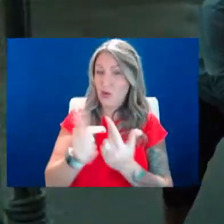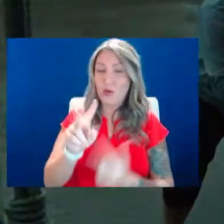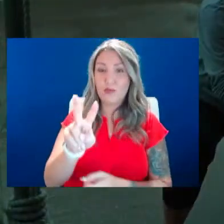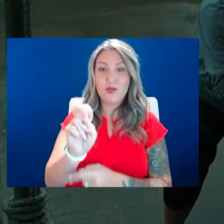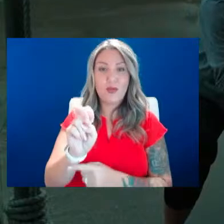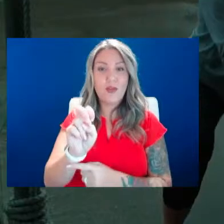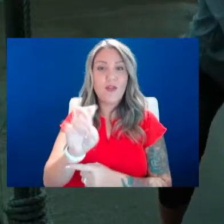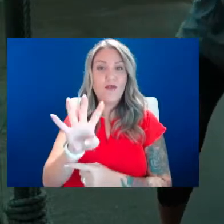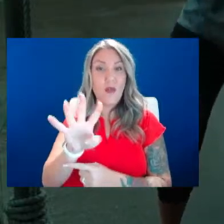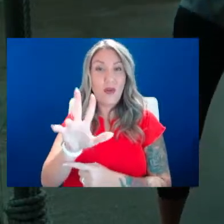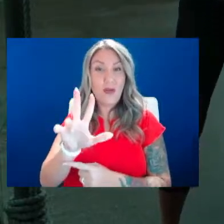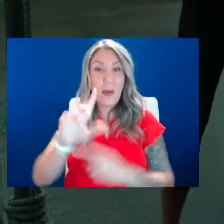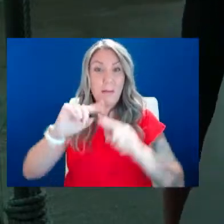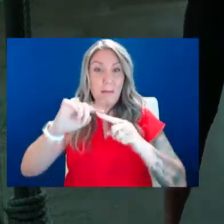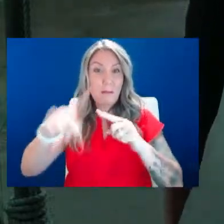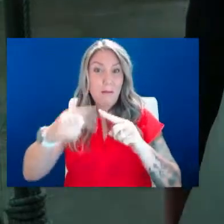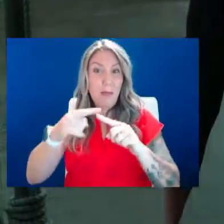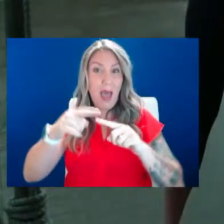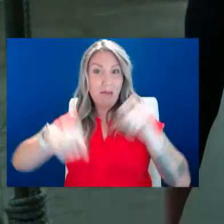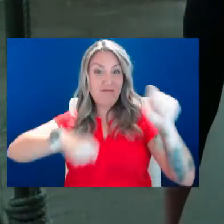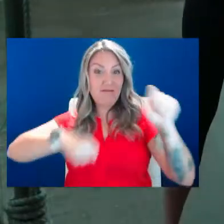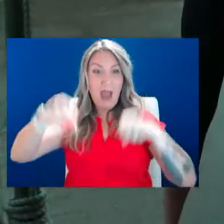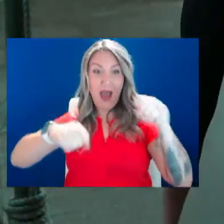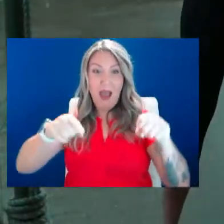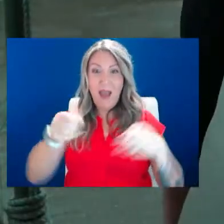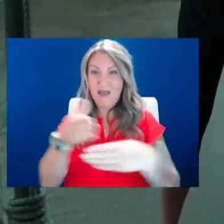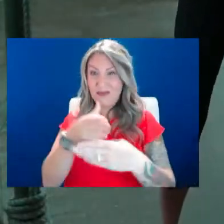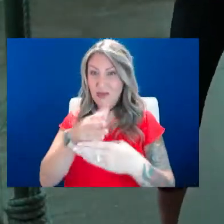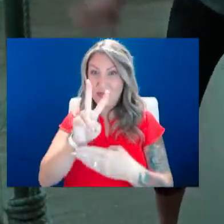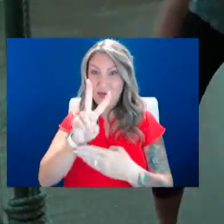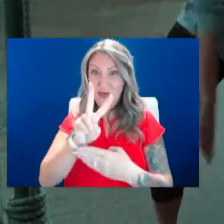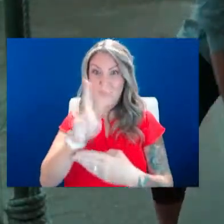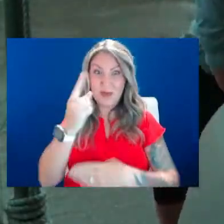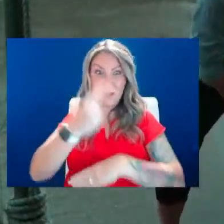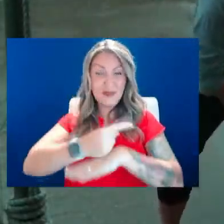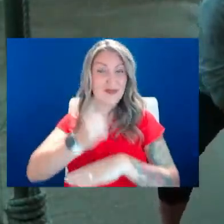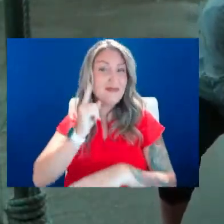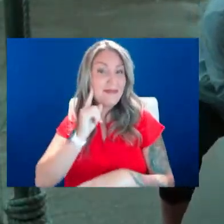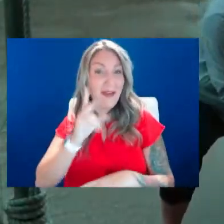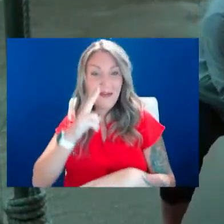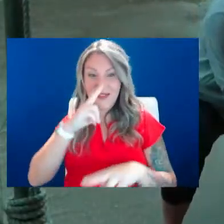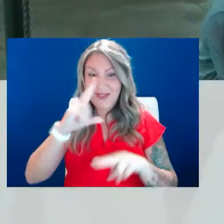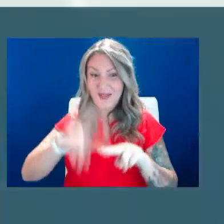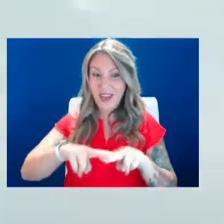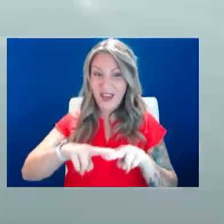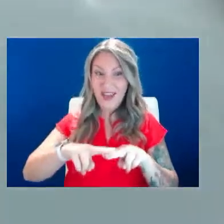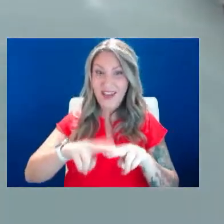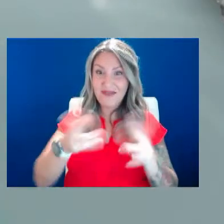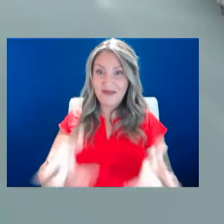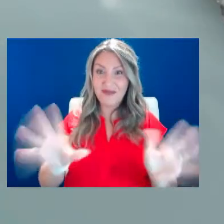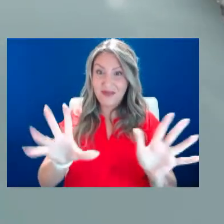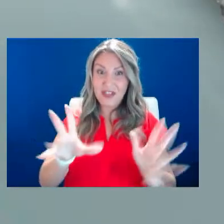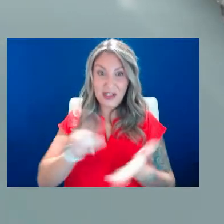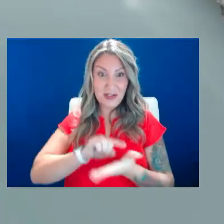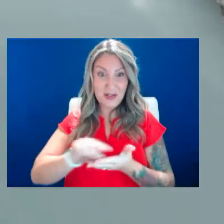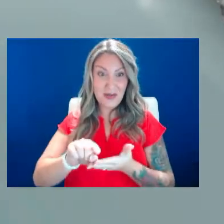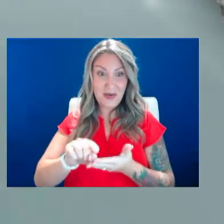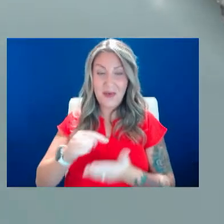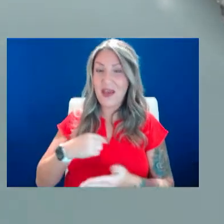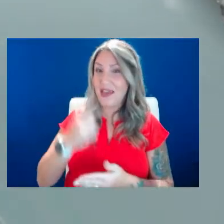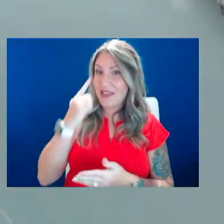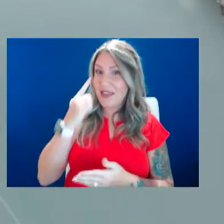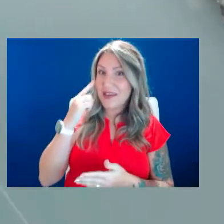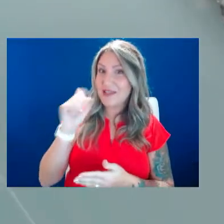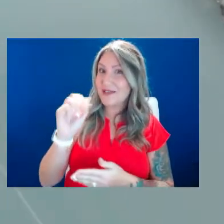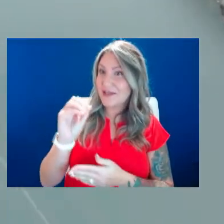bike ride over 2 days. How's that sound to you, Jess? Sound like a fun way to finish up the week? I think so. Yeah, that would